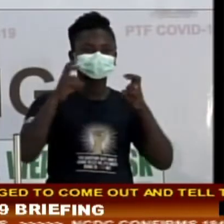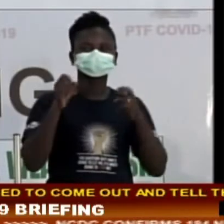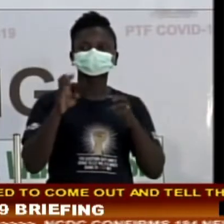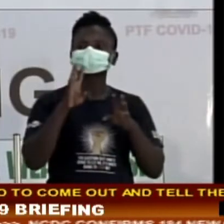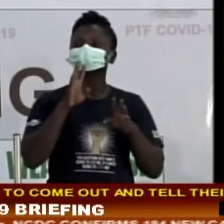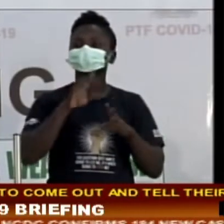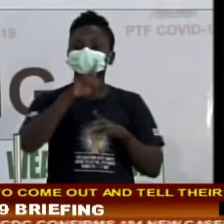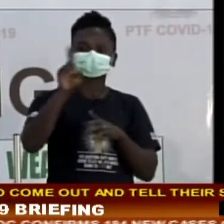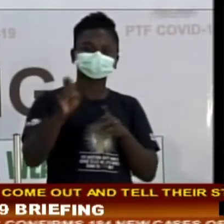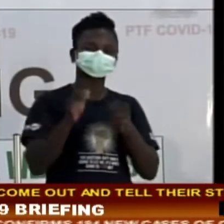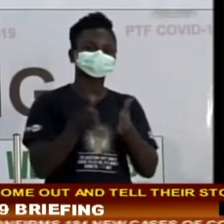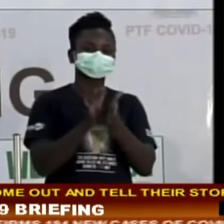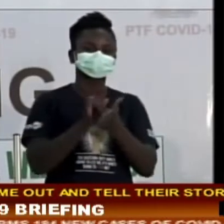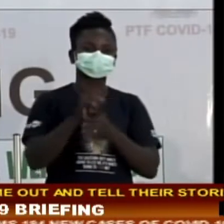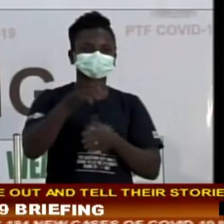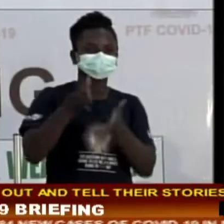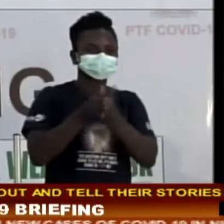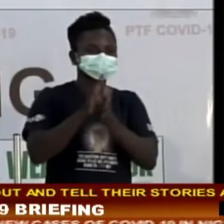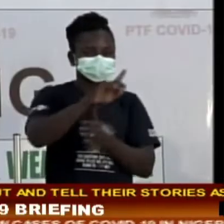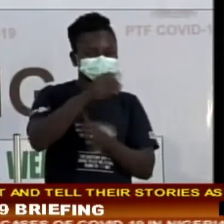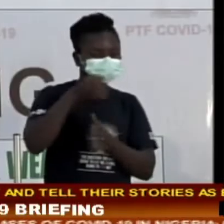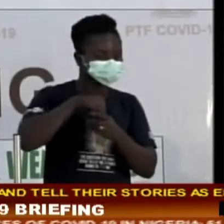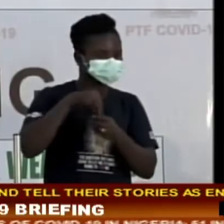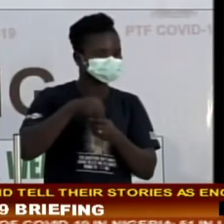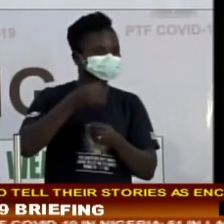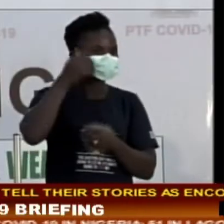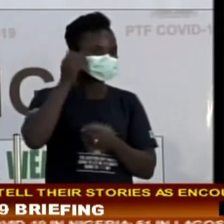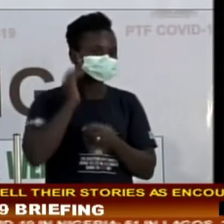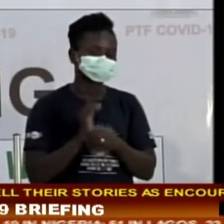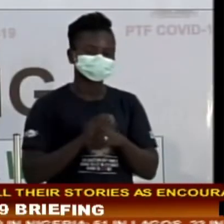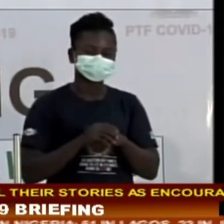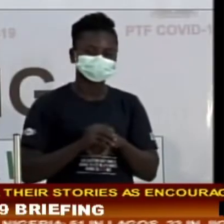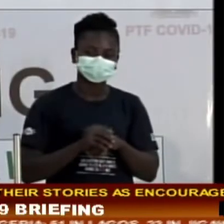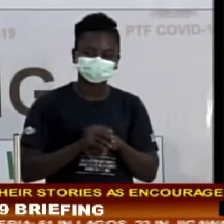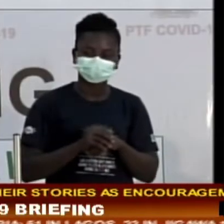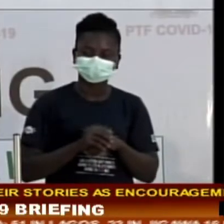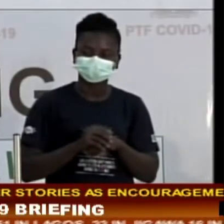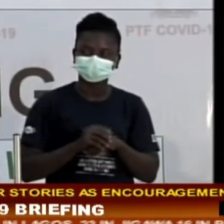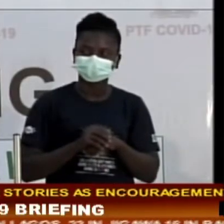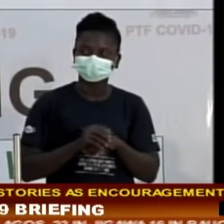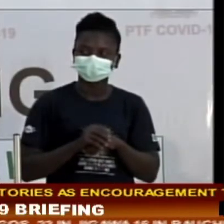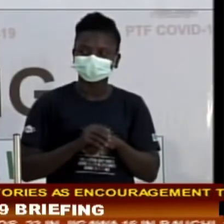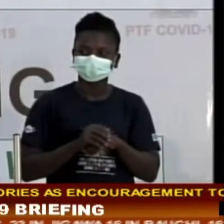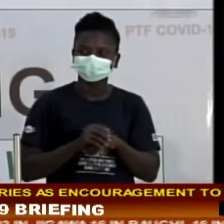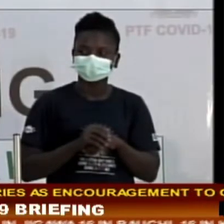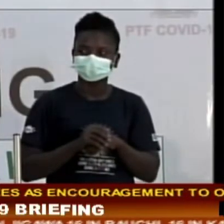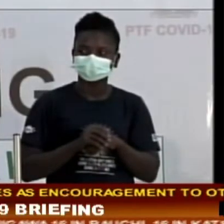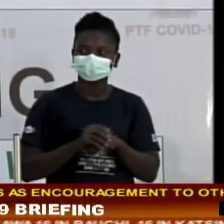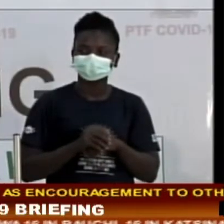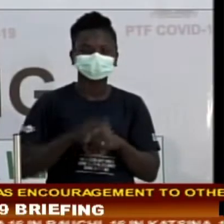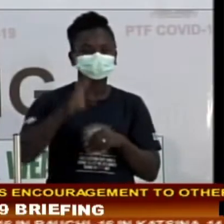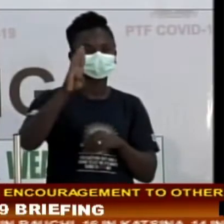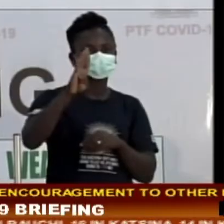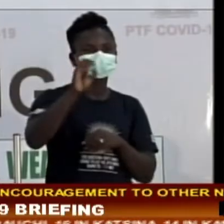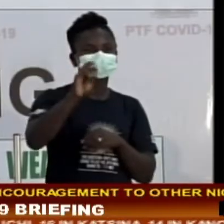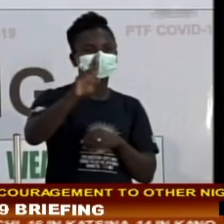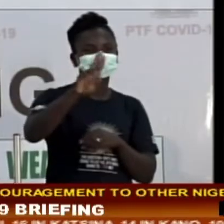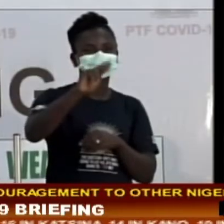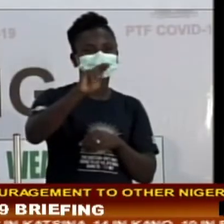give my position first in English then in uruba uh on B State I